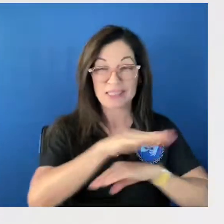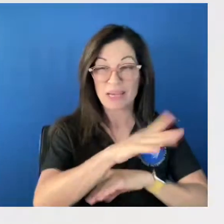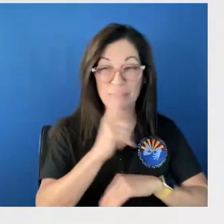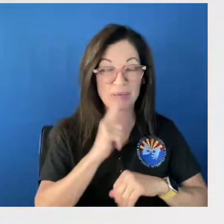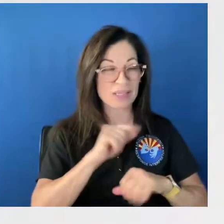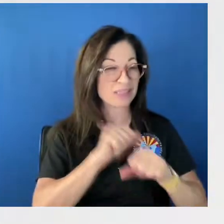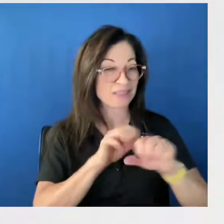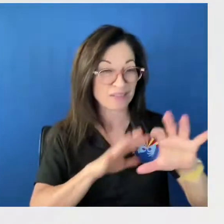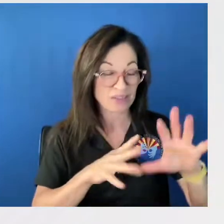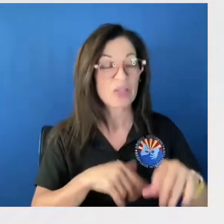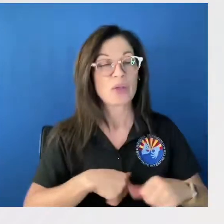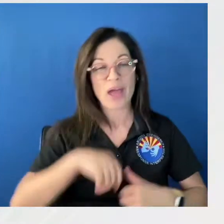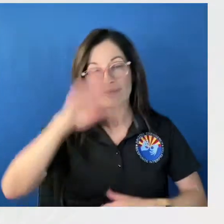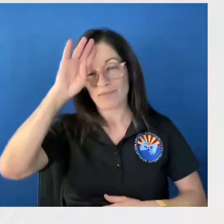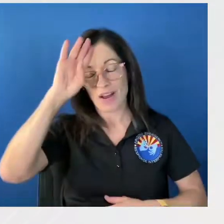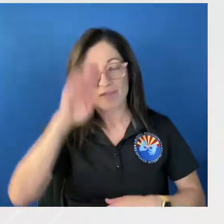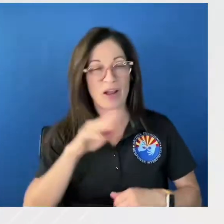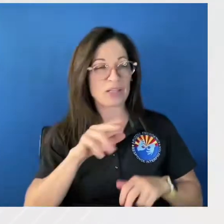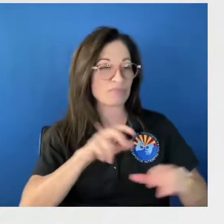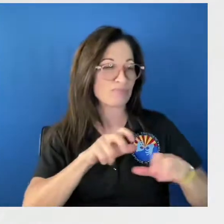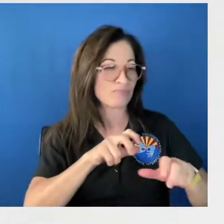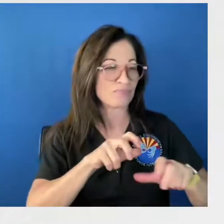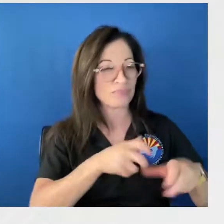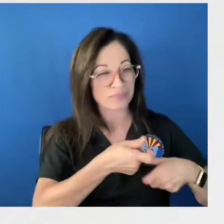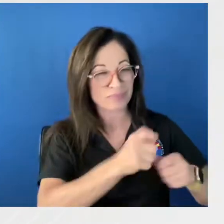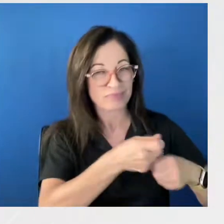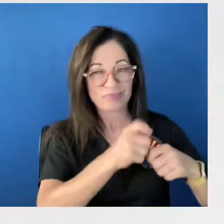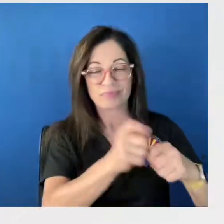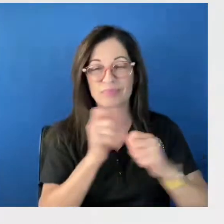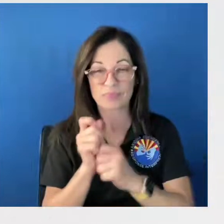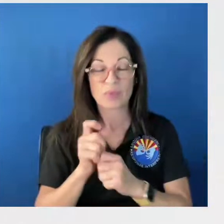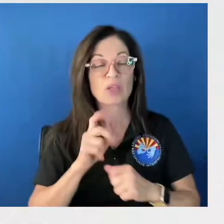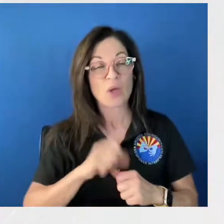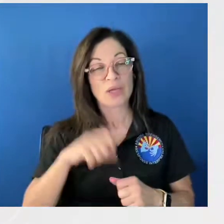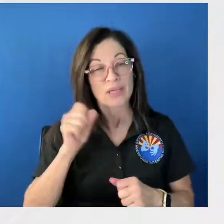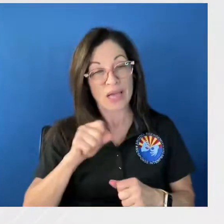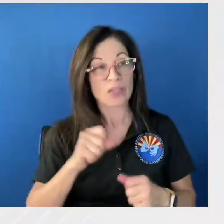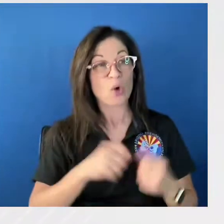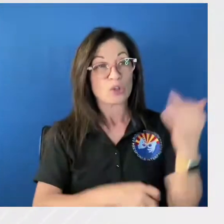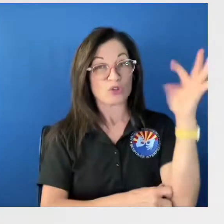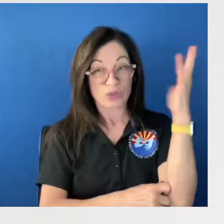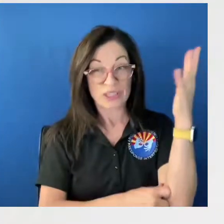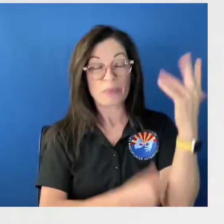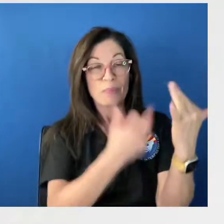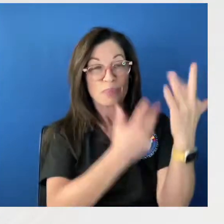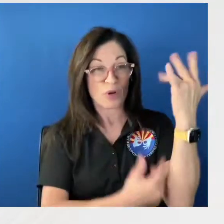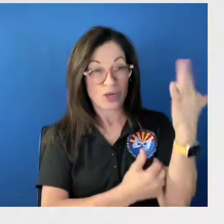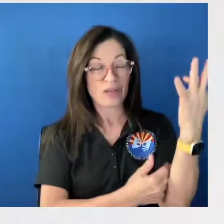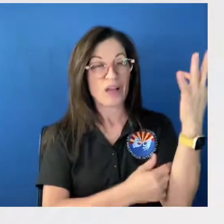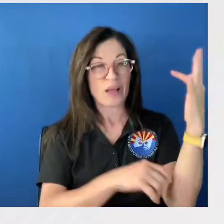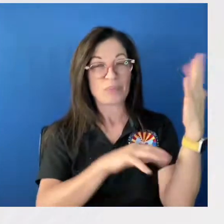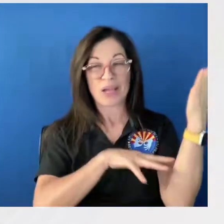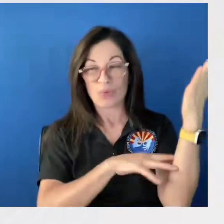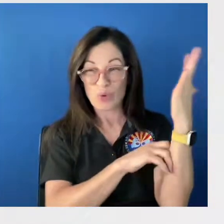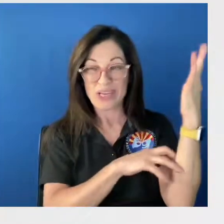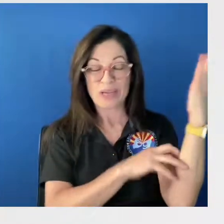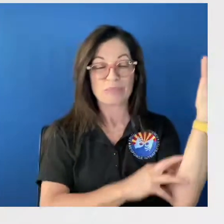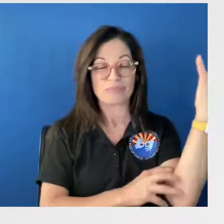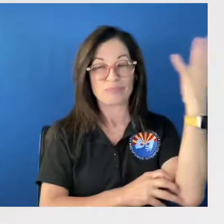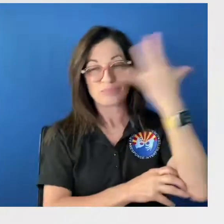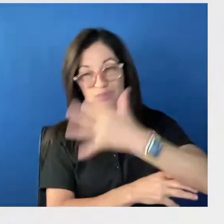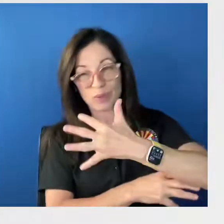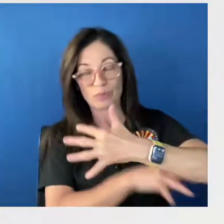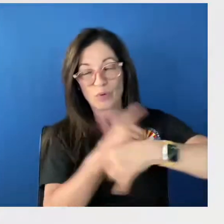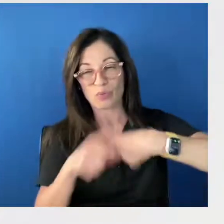trees are cooking down, it's been a couple of days, they break off, they roll down the hill, they get into new fuels, and they want to burn up again, and then they roll